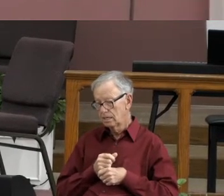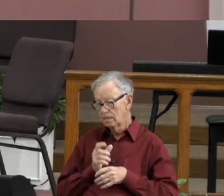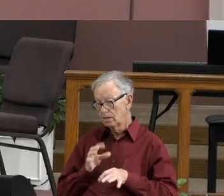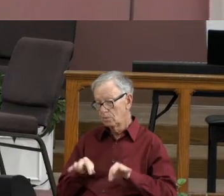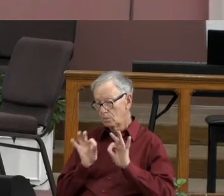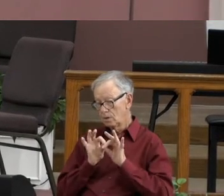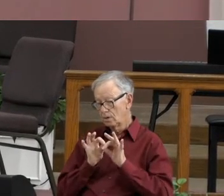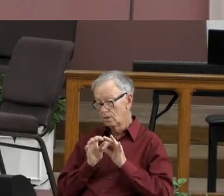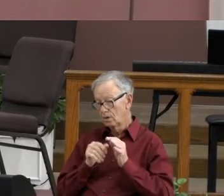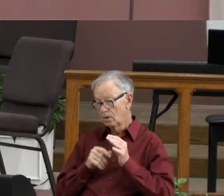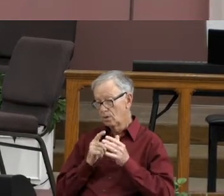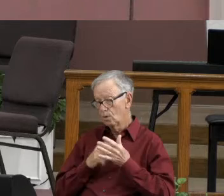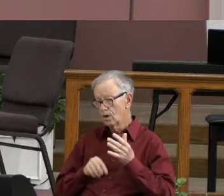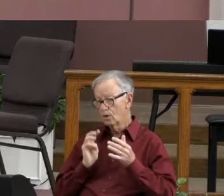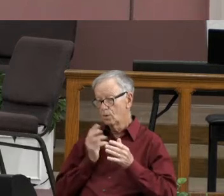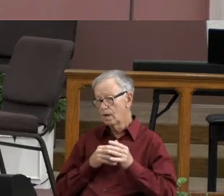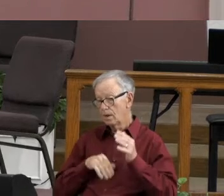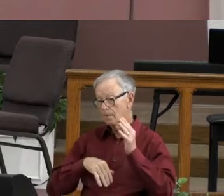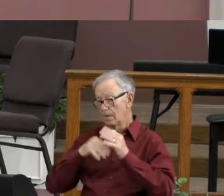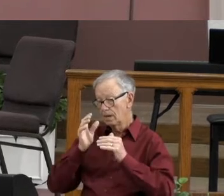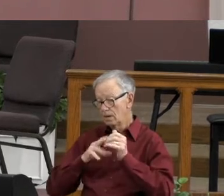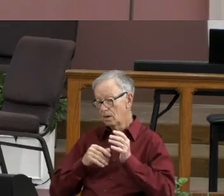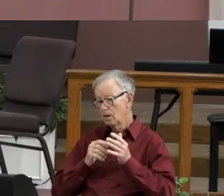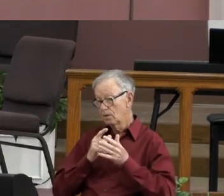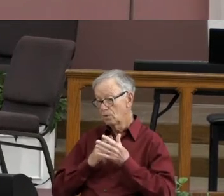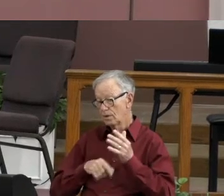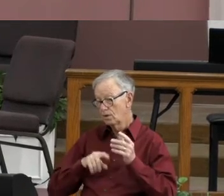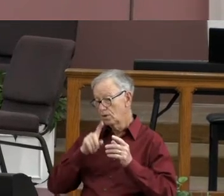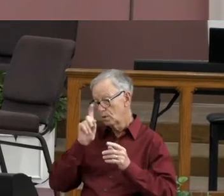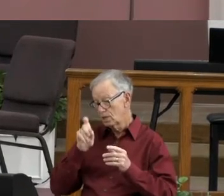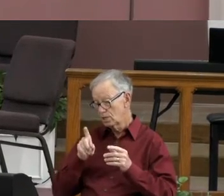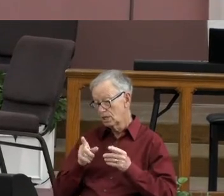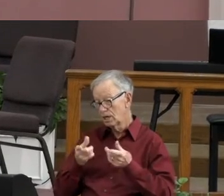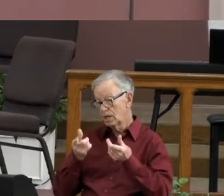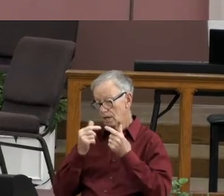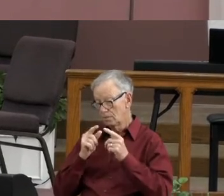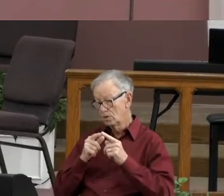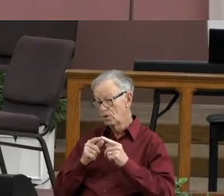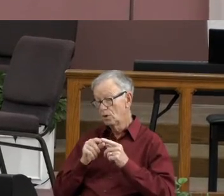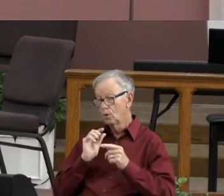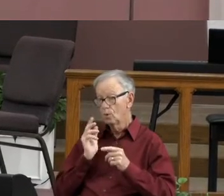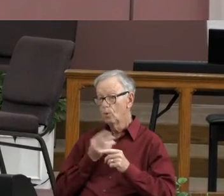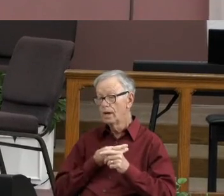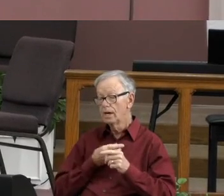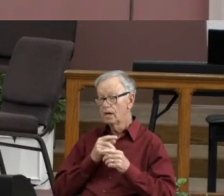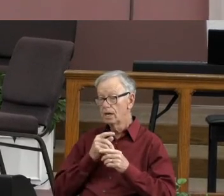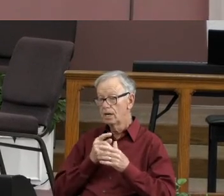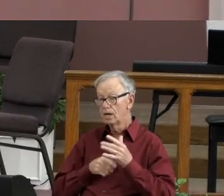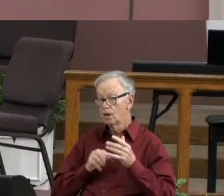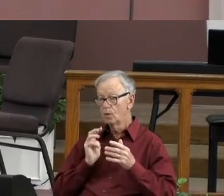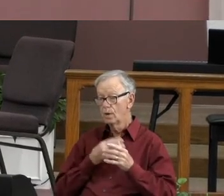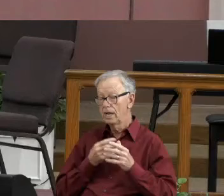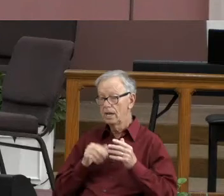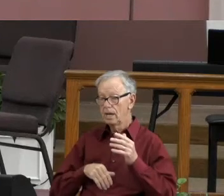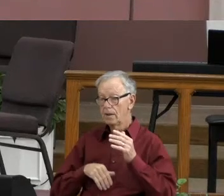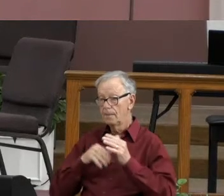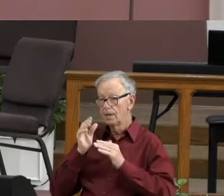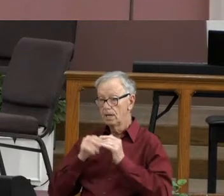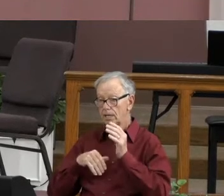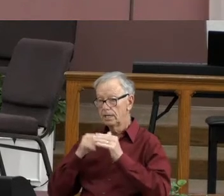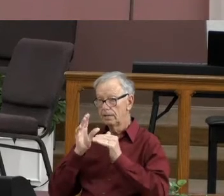What are we building? That's what the question comes down to. What are we building?